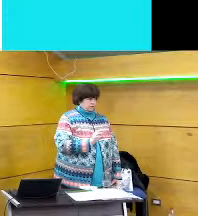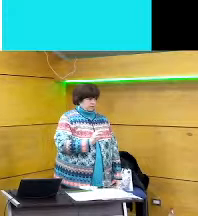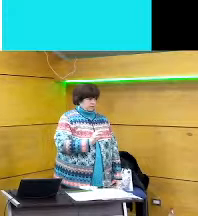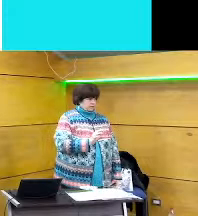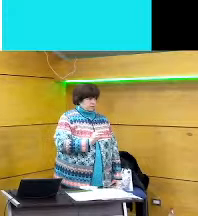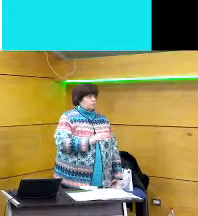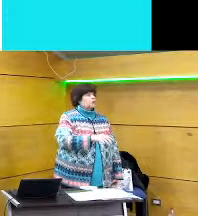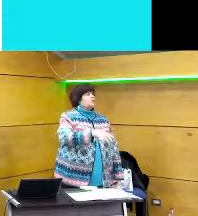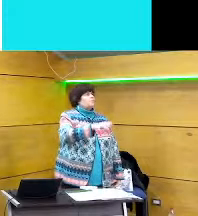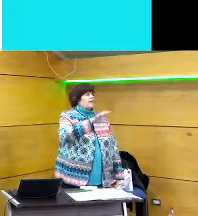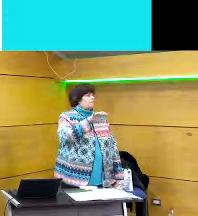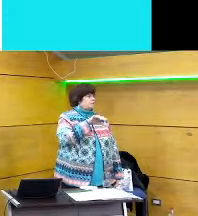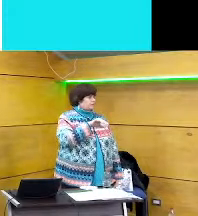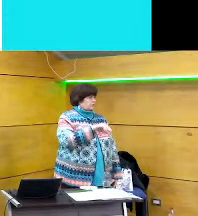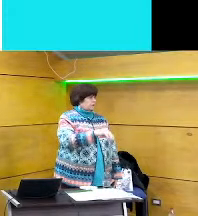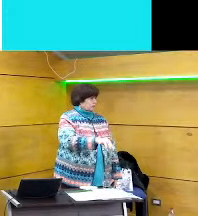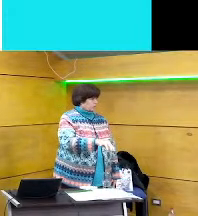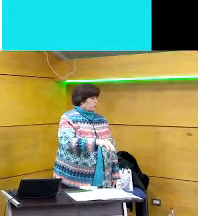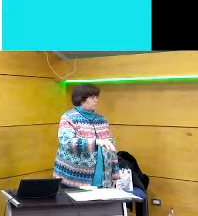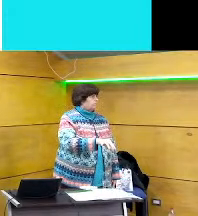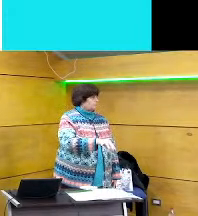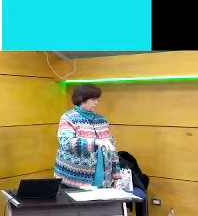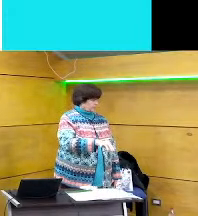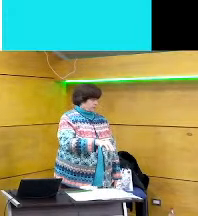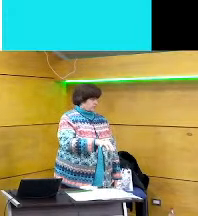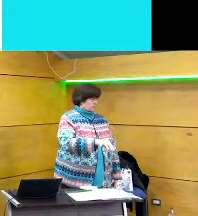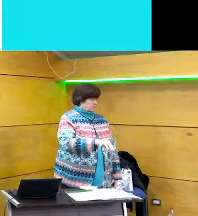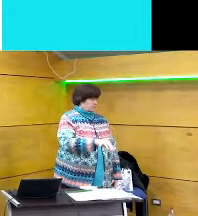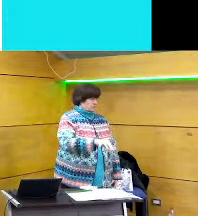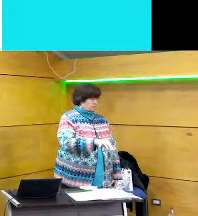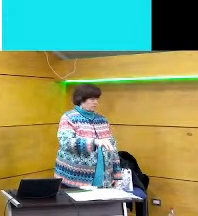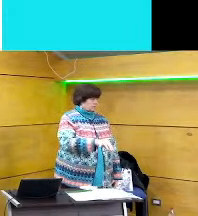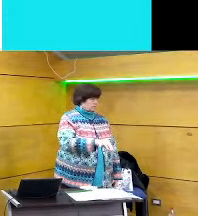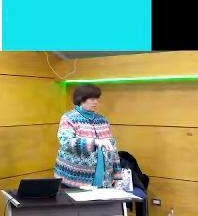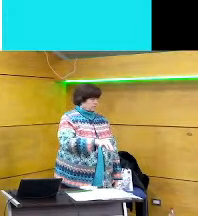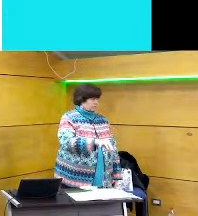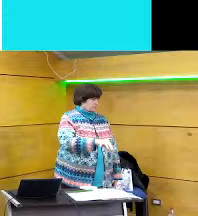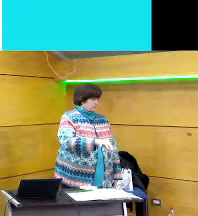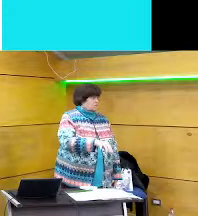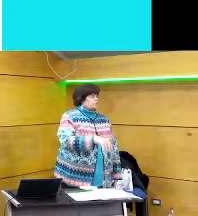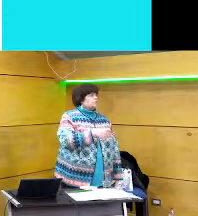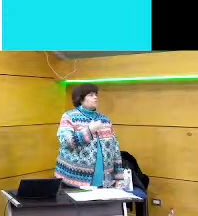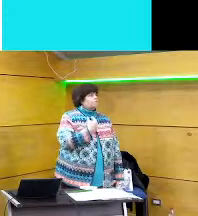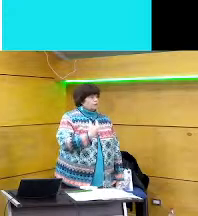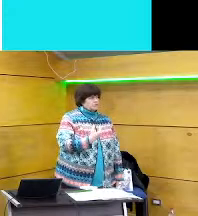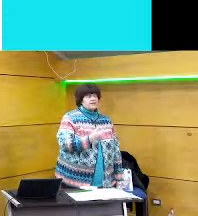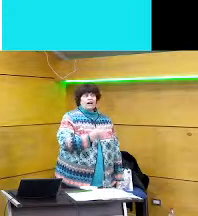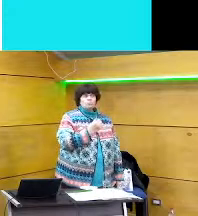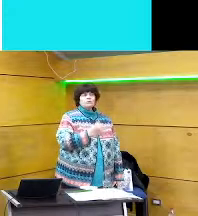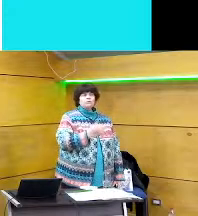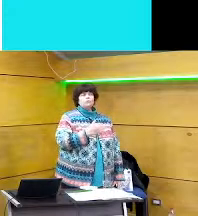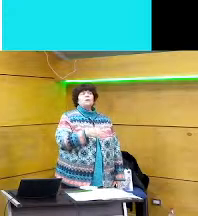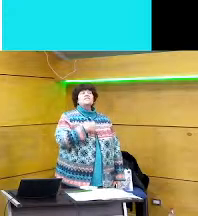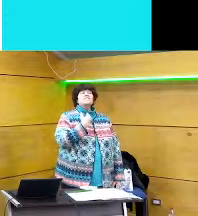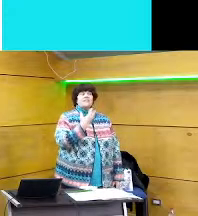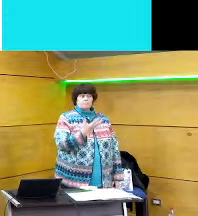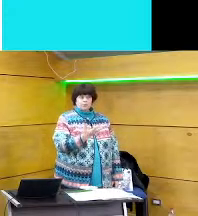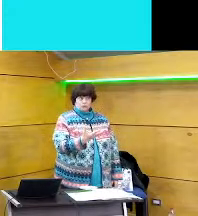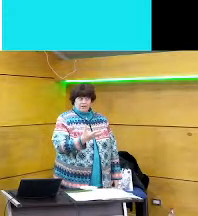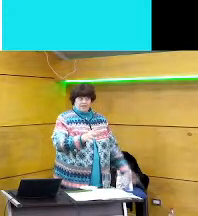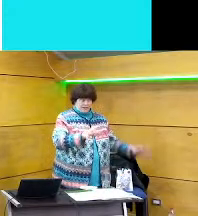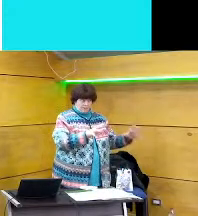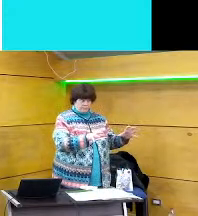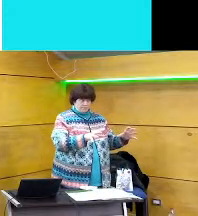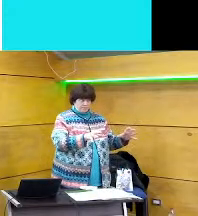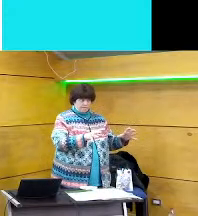entry. So we're going to be having a group of 4th graders come in. So first I will do a